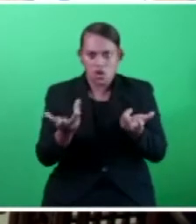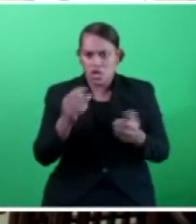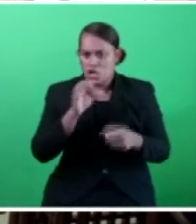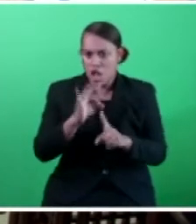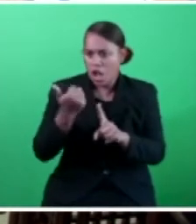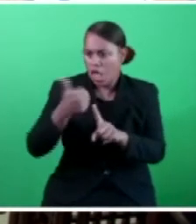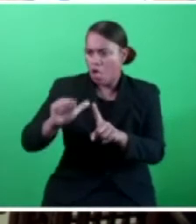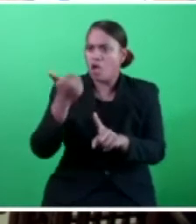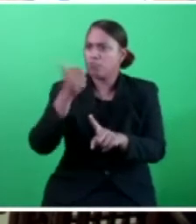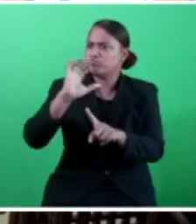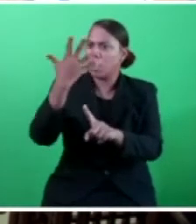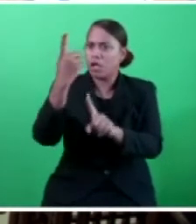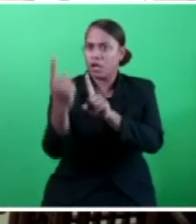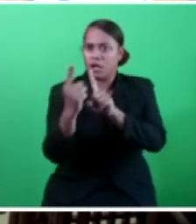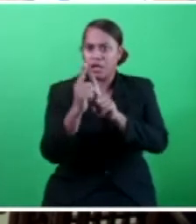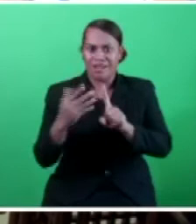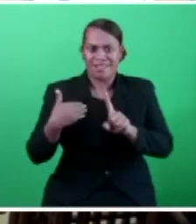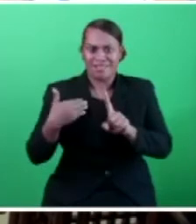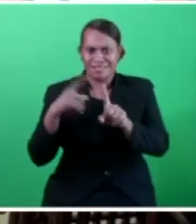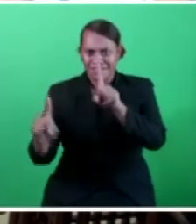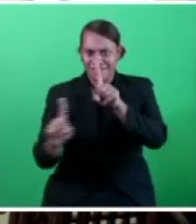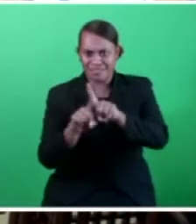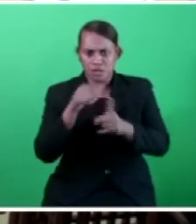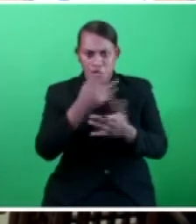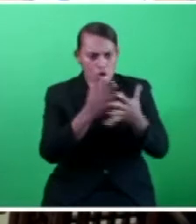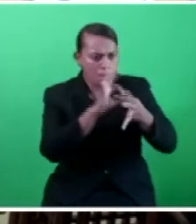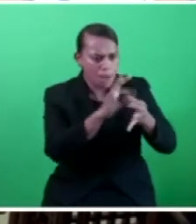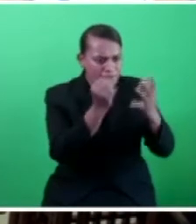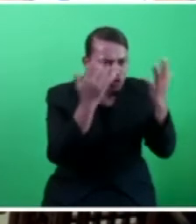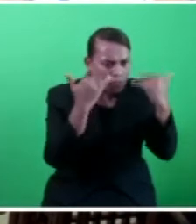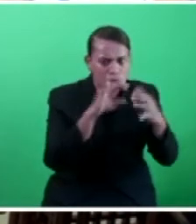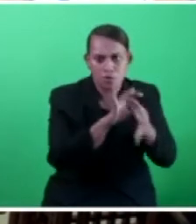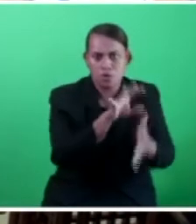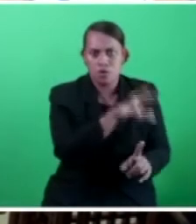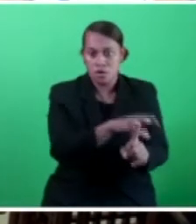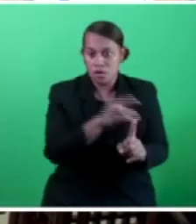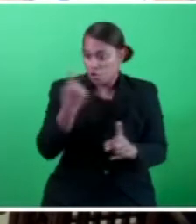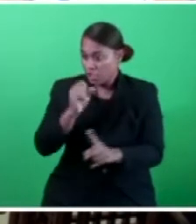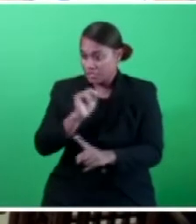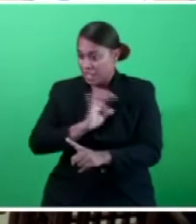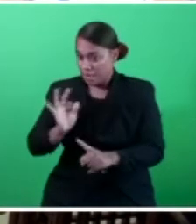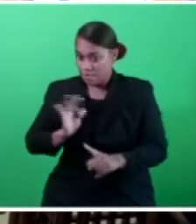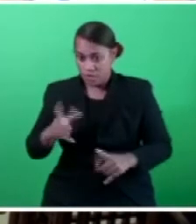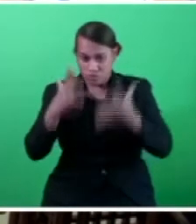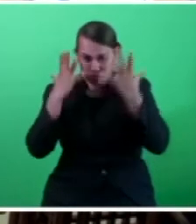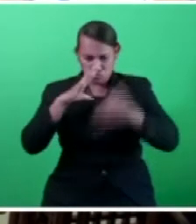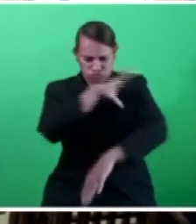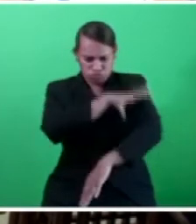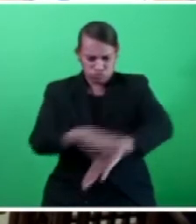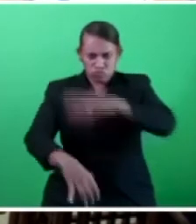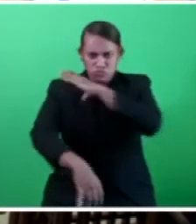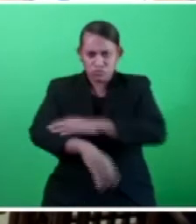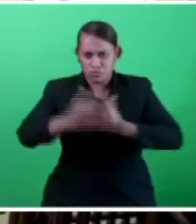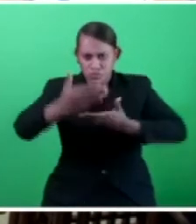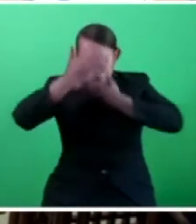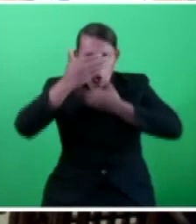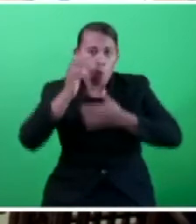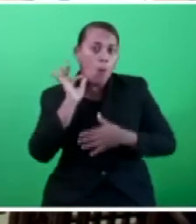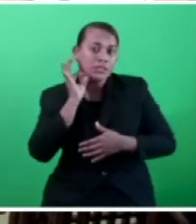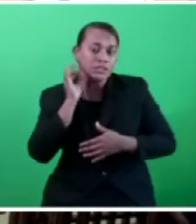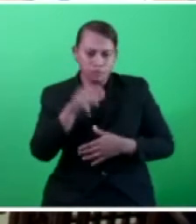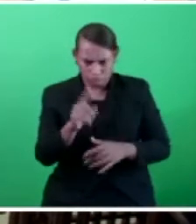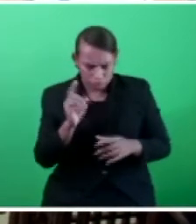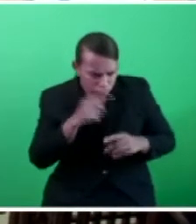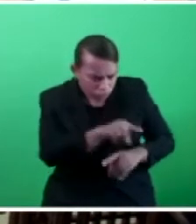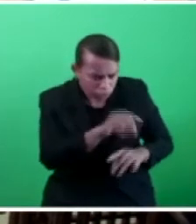and bathrooms. They are treated by staff in full protective uniforms, personal protective